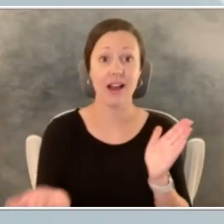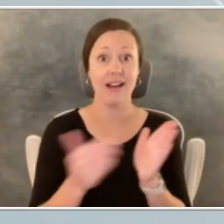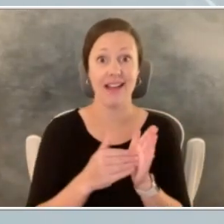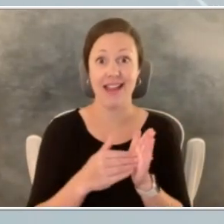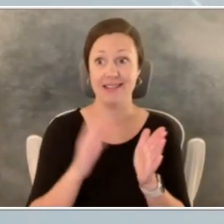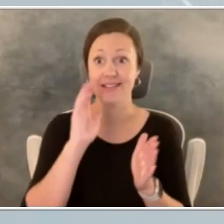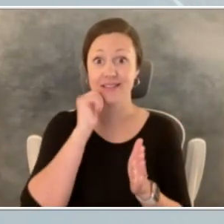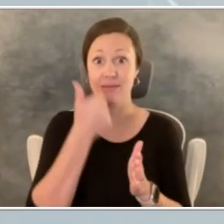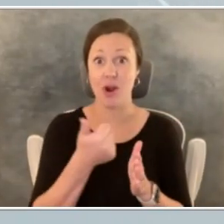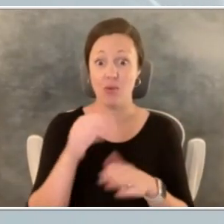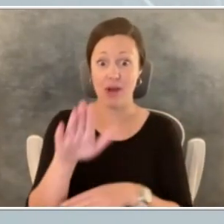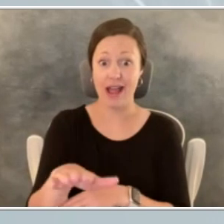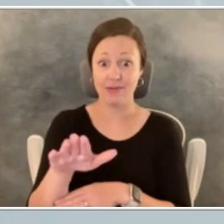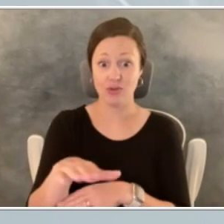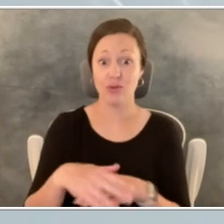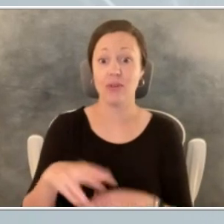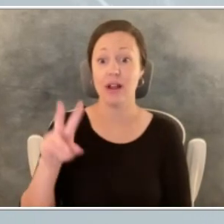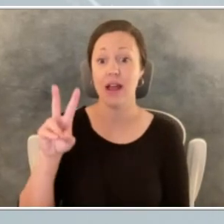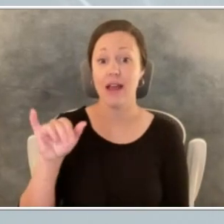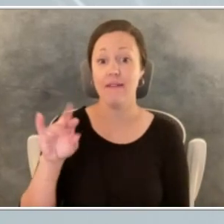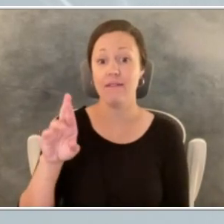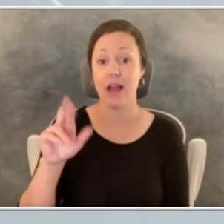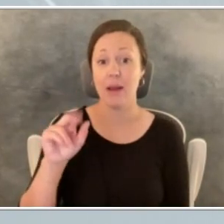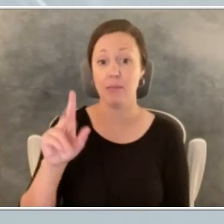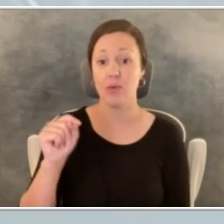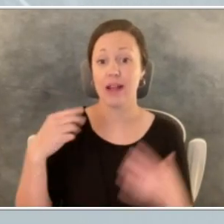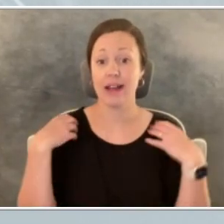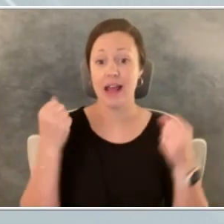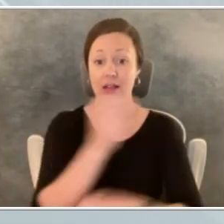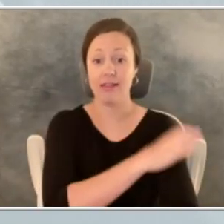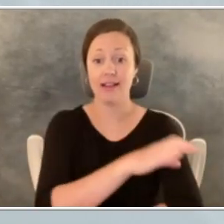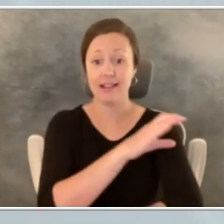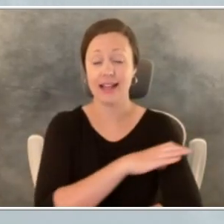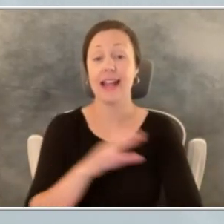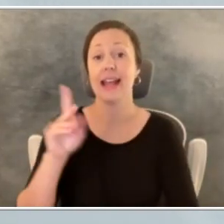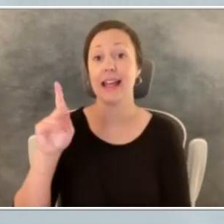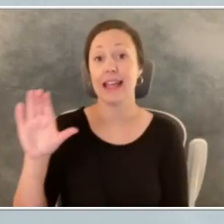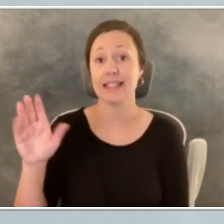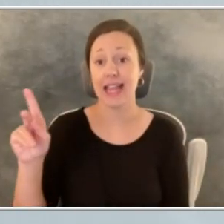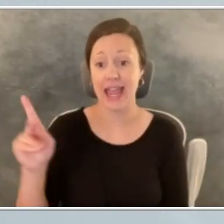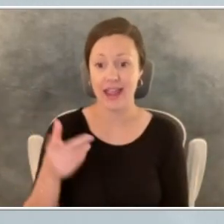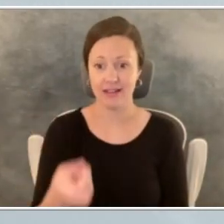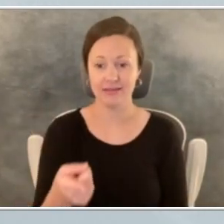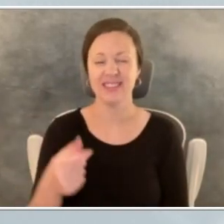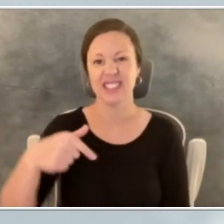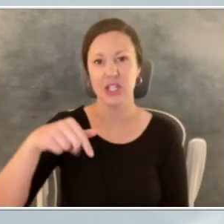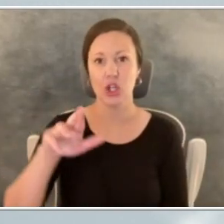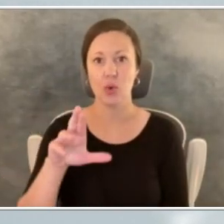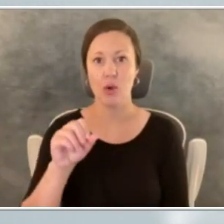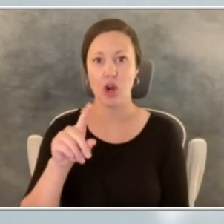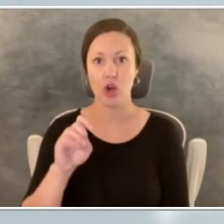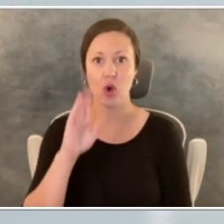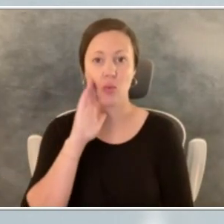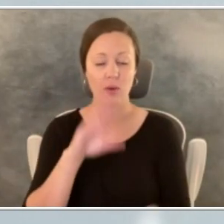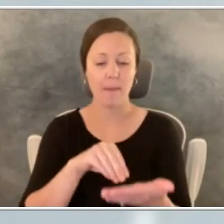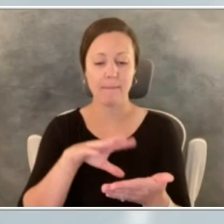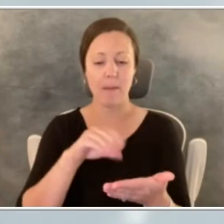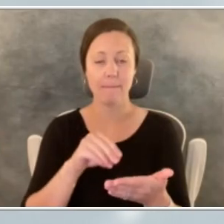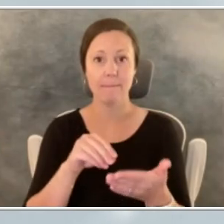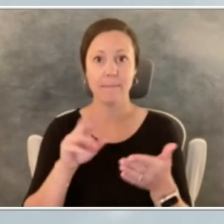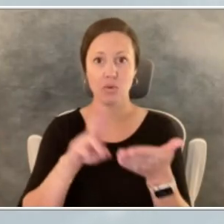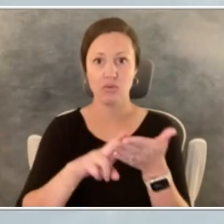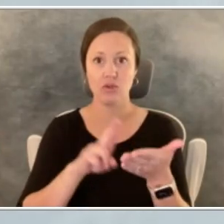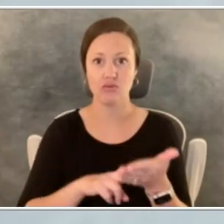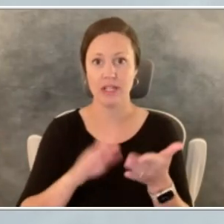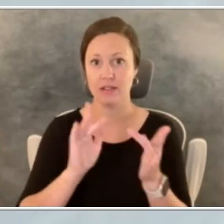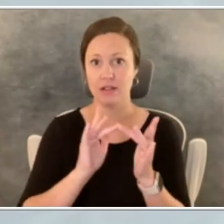tomorrow at Vibrant Health Clinic on Southwest Boulevard in KCK. That QR code will take you to a registration website. Dr. Doolittle,